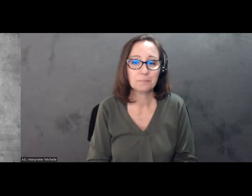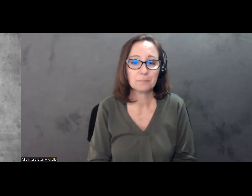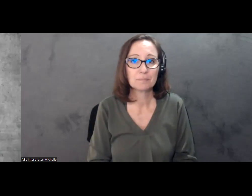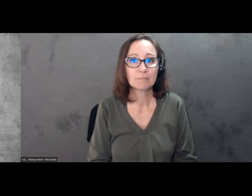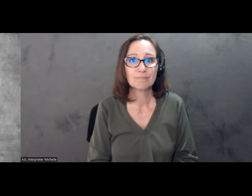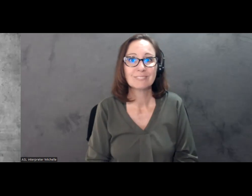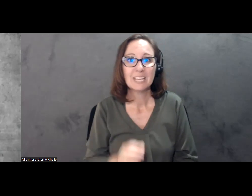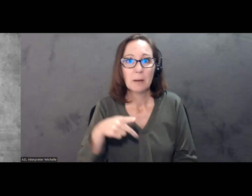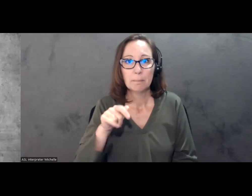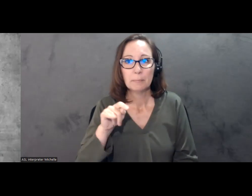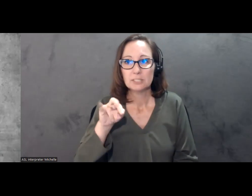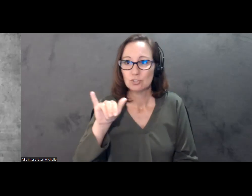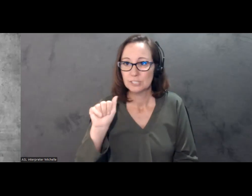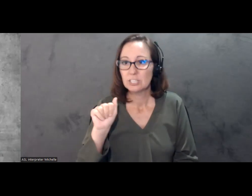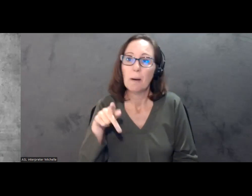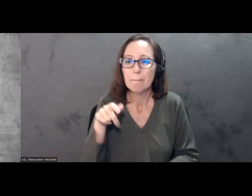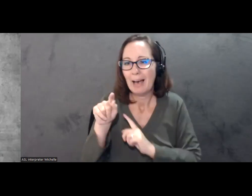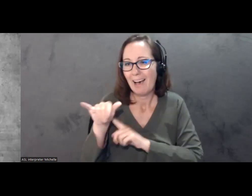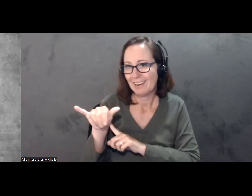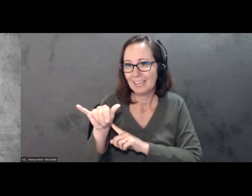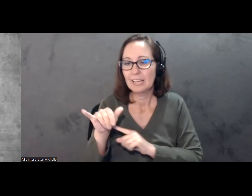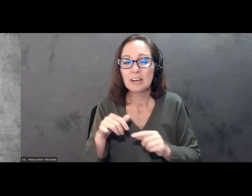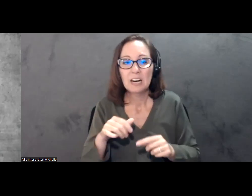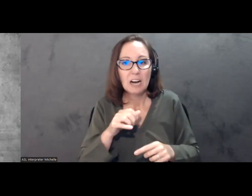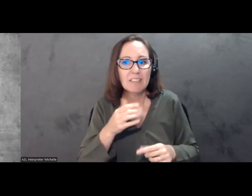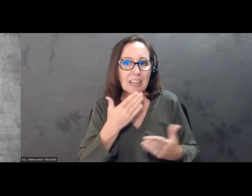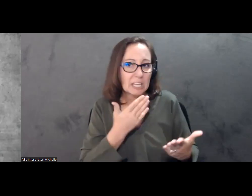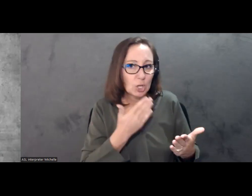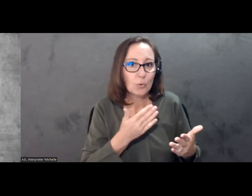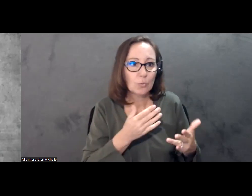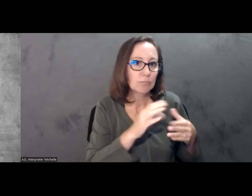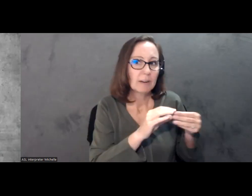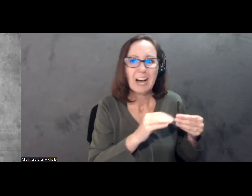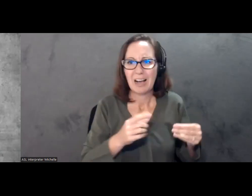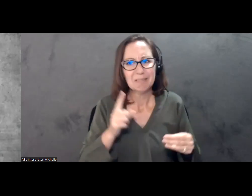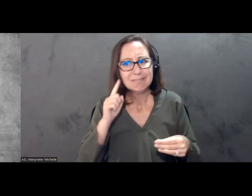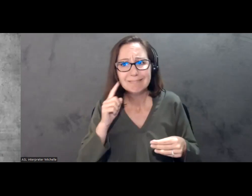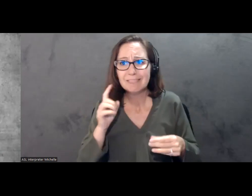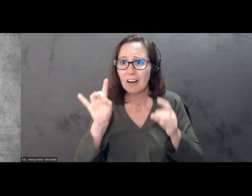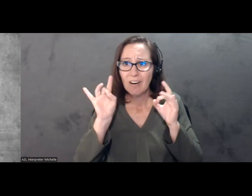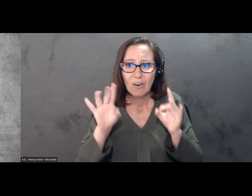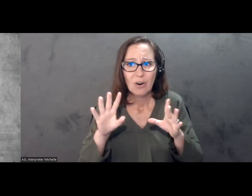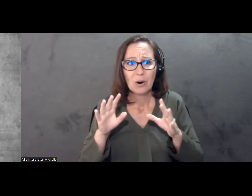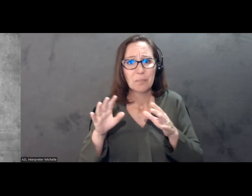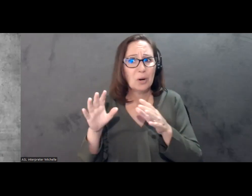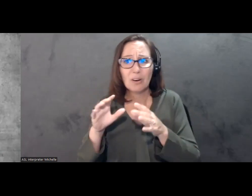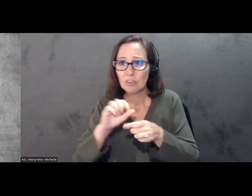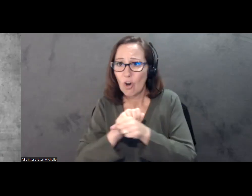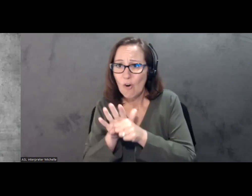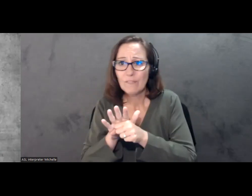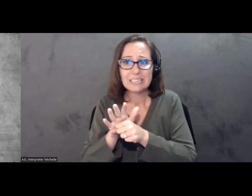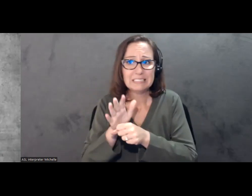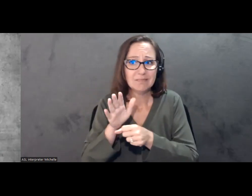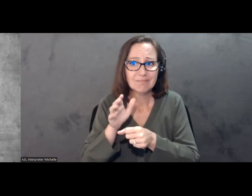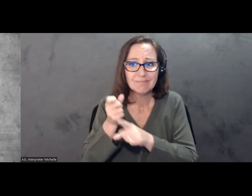Thank you, Connie. This is Patty DeCamp. I'm very sorry to hear, when people are passing away from COVID.